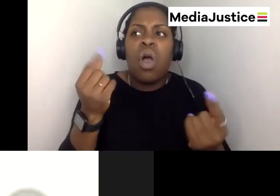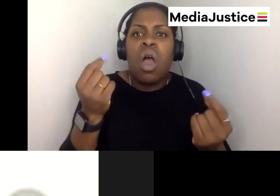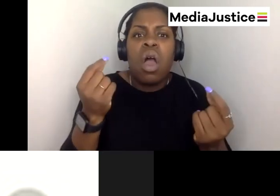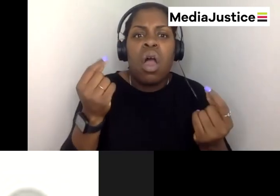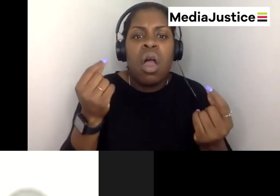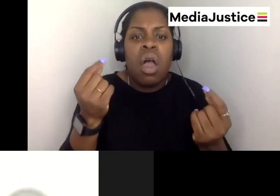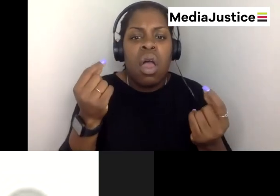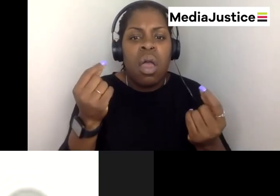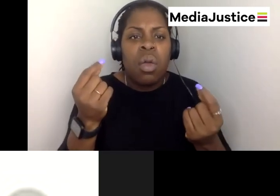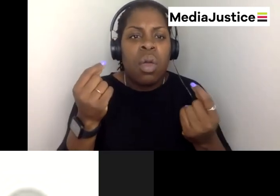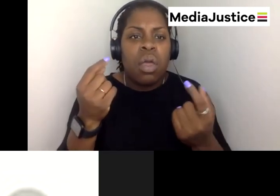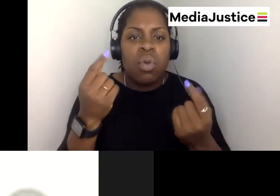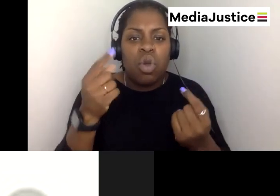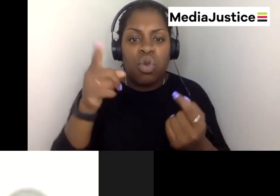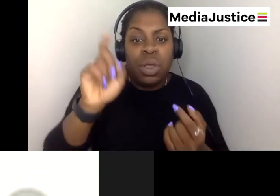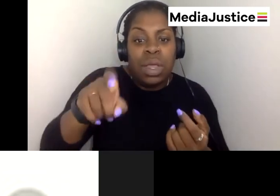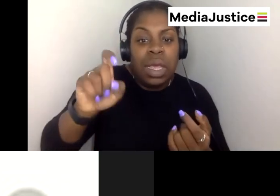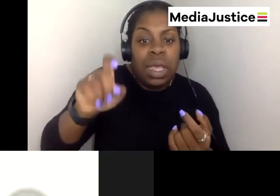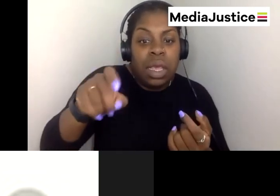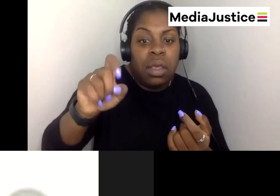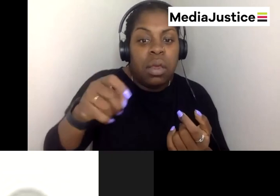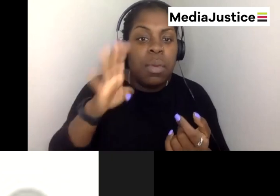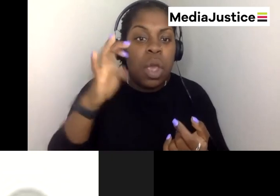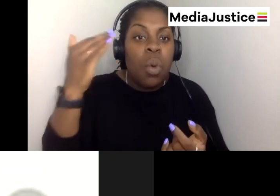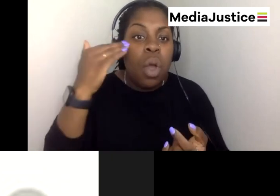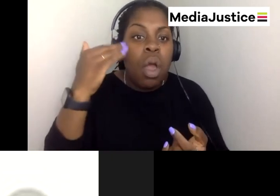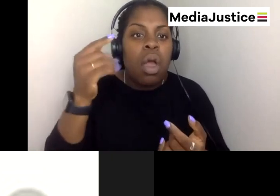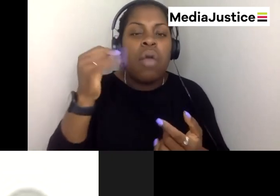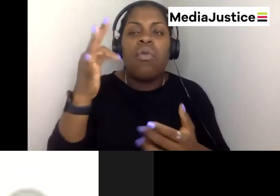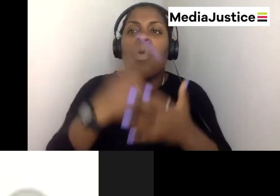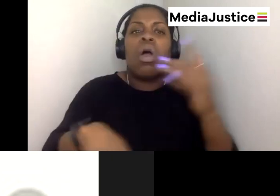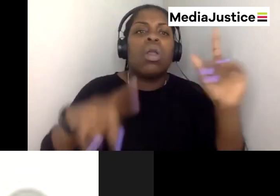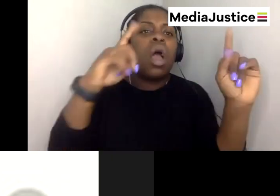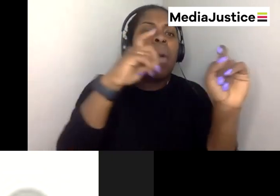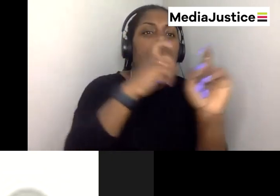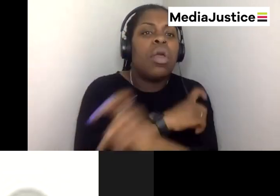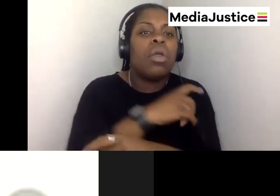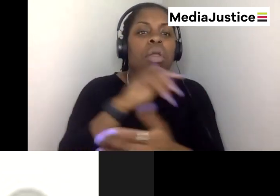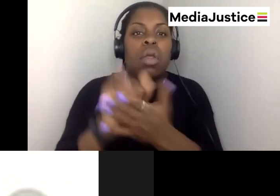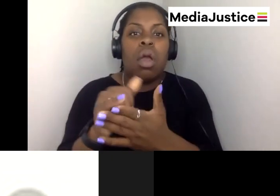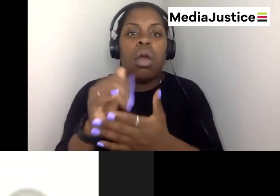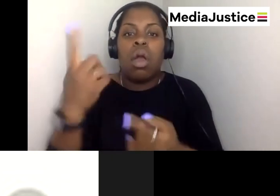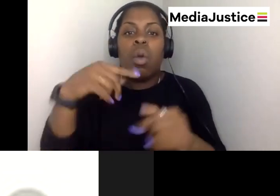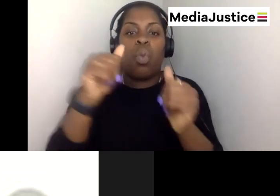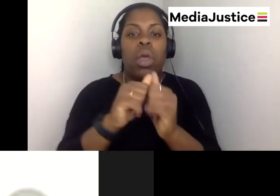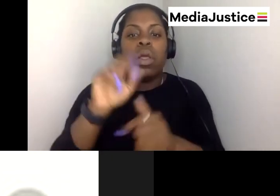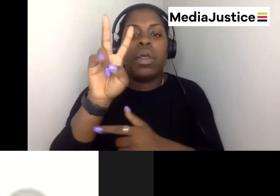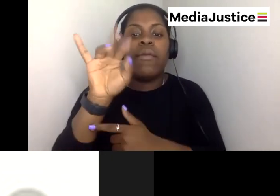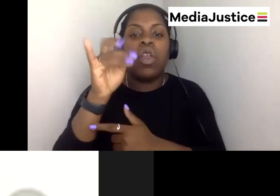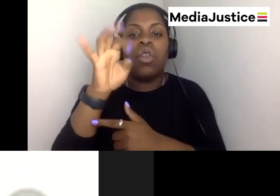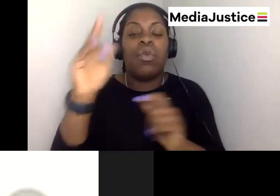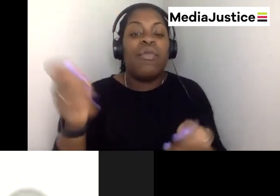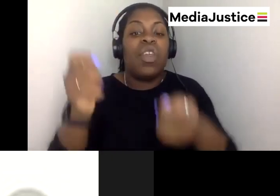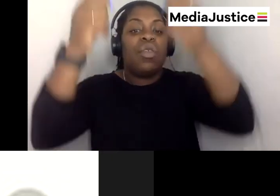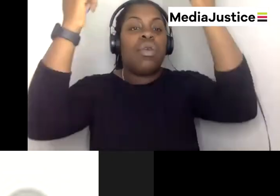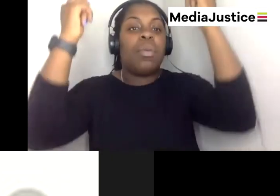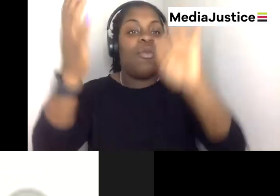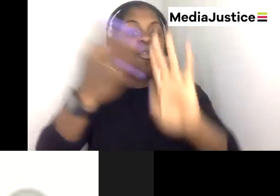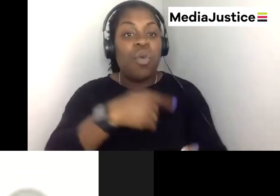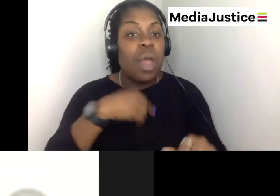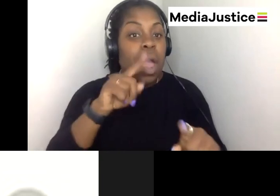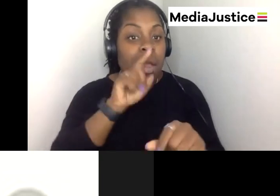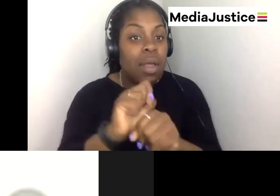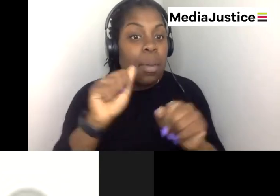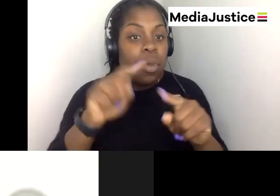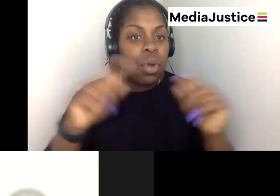Beware of what does victory mean? You know, what are the complications that come with victory? Before we celebrate,